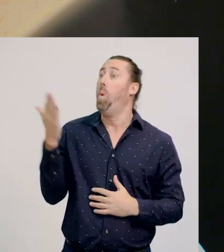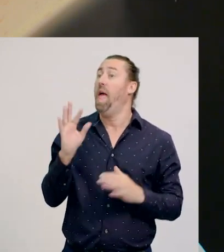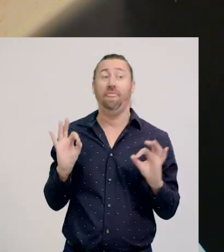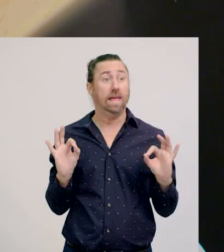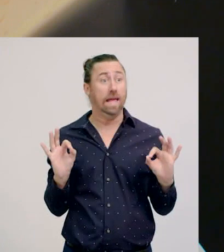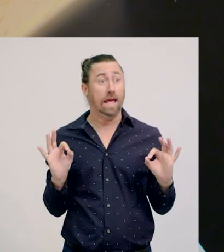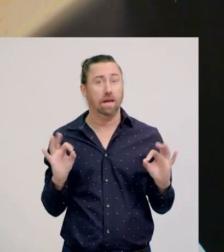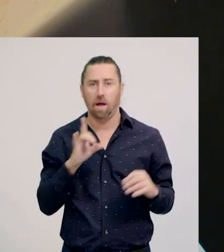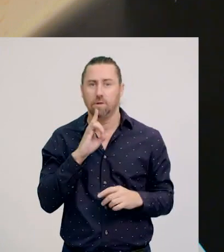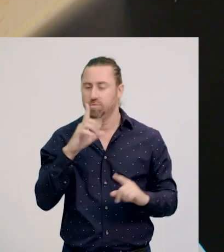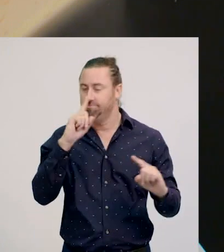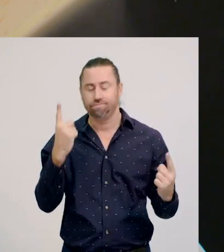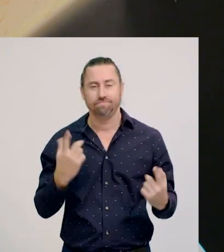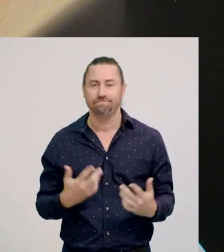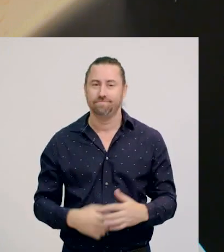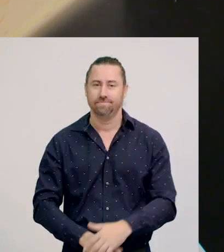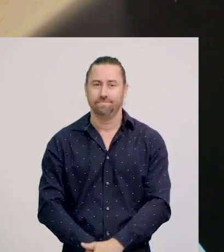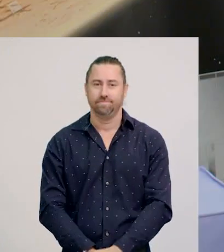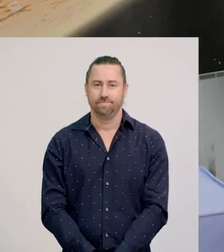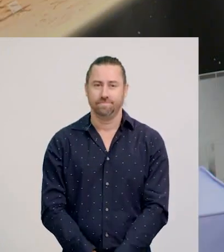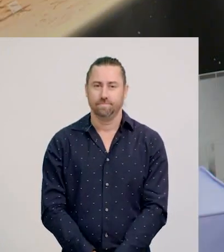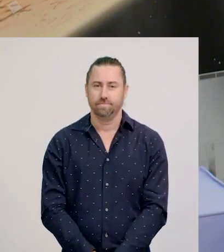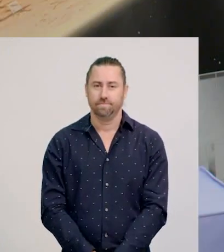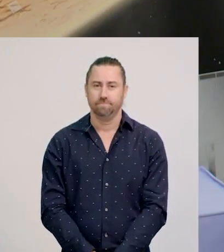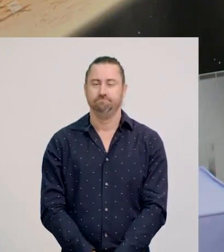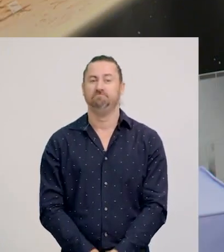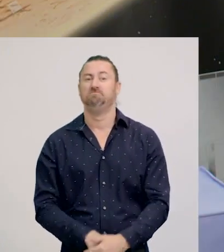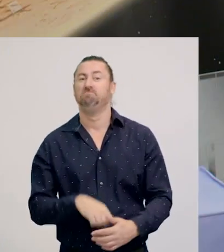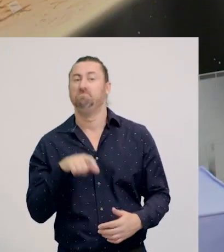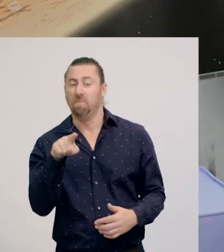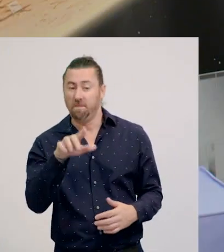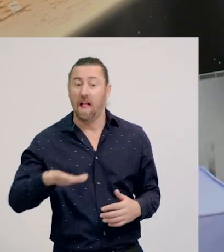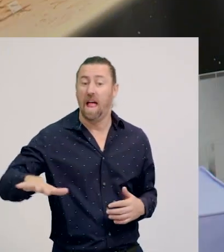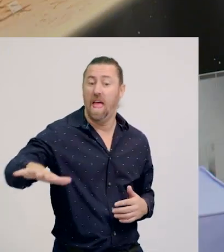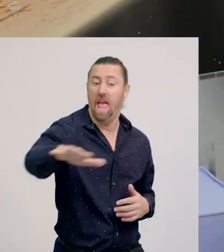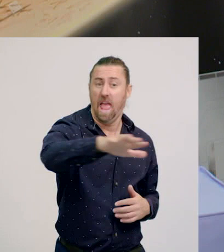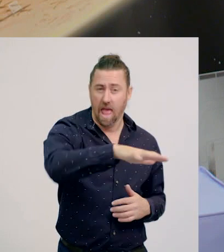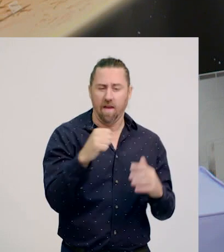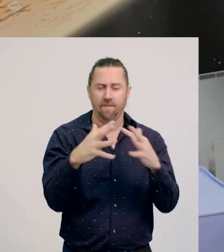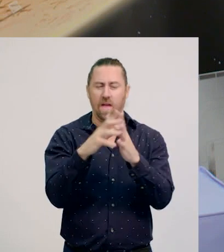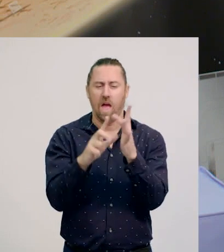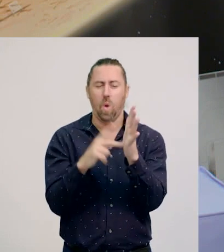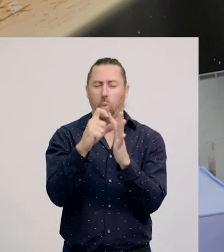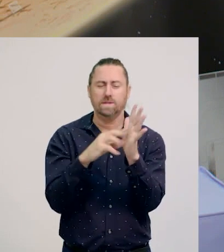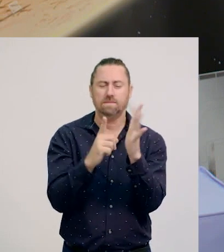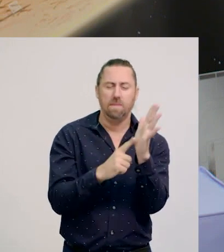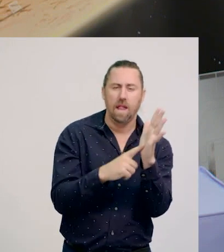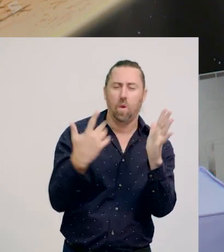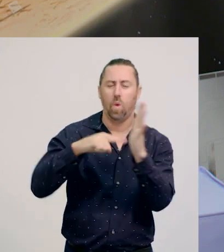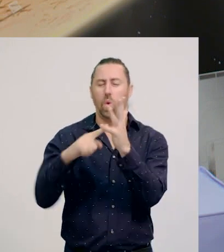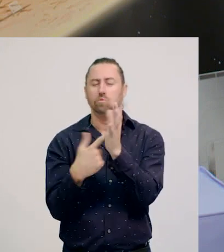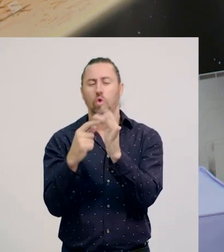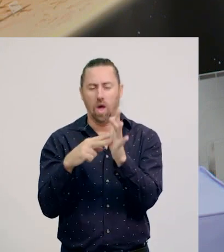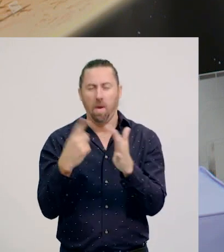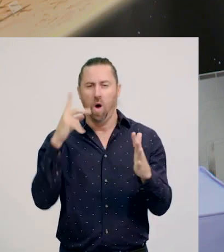when the wind doesn't blow, you get no electricity. An area of land with a group of windmills or wind turbines is called a